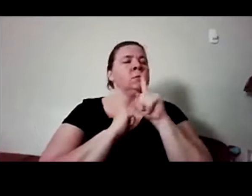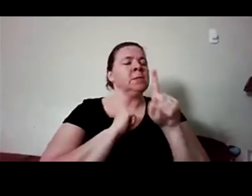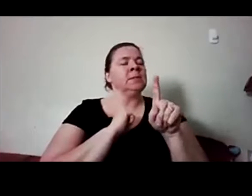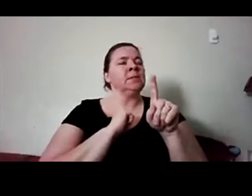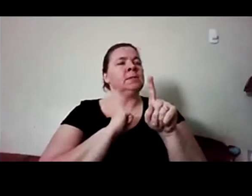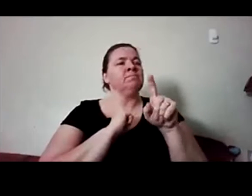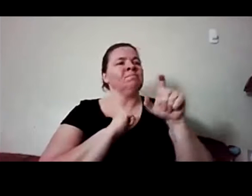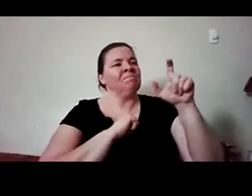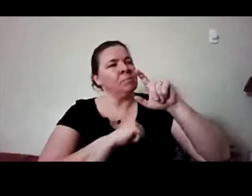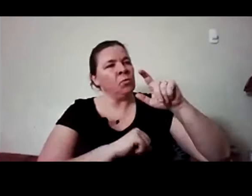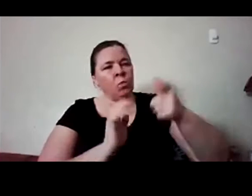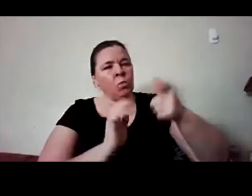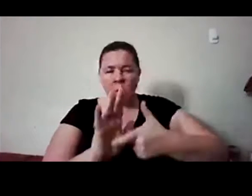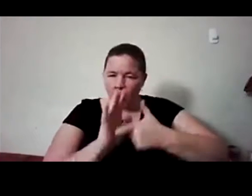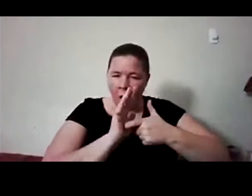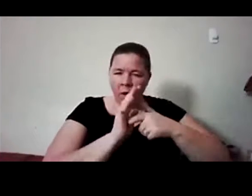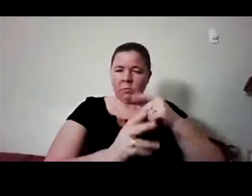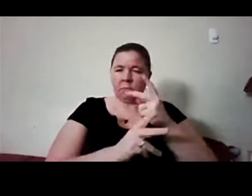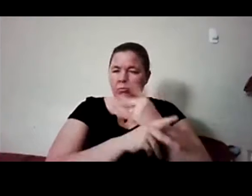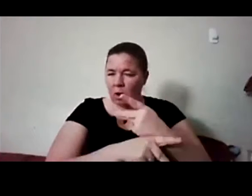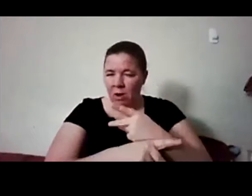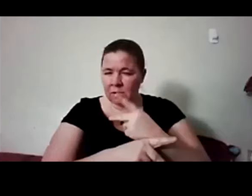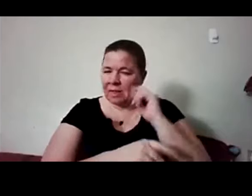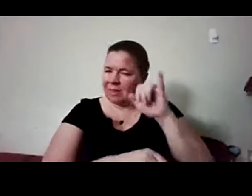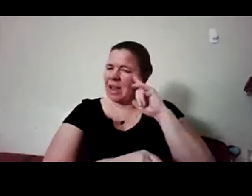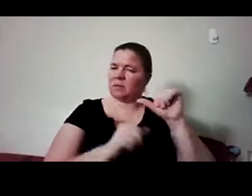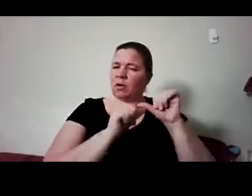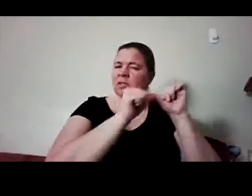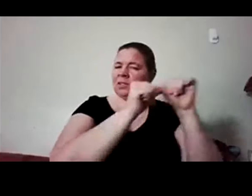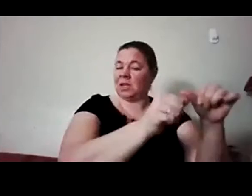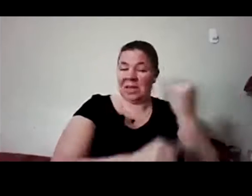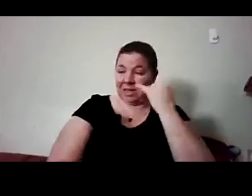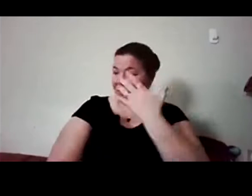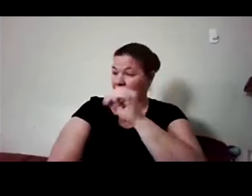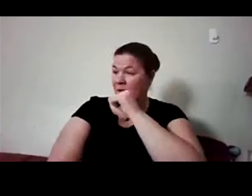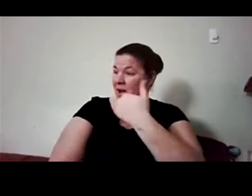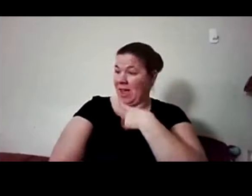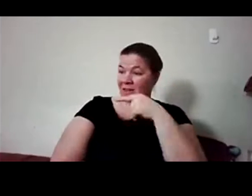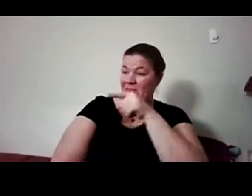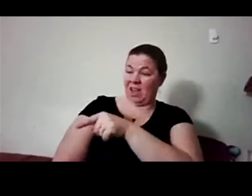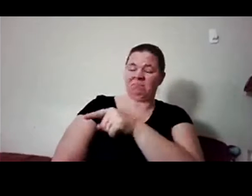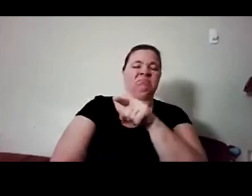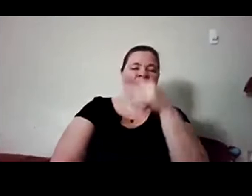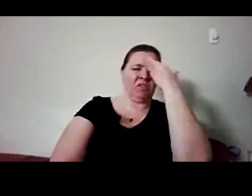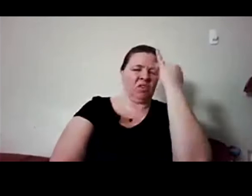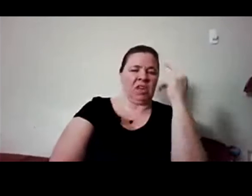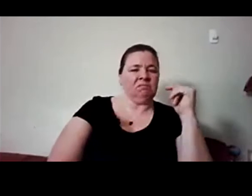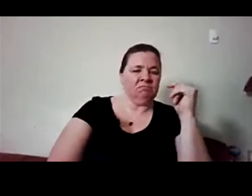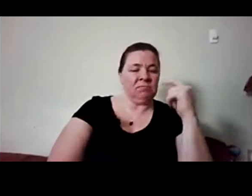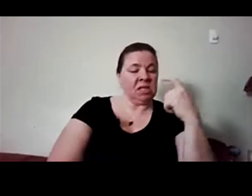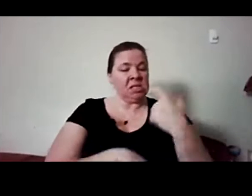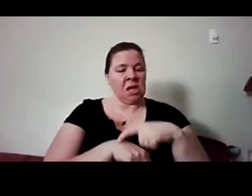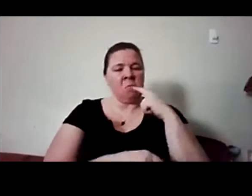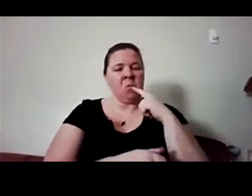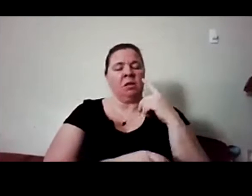sustainability. A company doesn't have that, you can forget it. It is just a matter of time. It is a